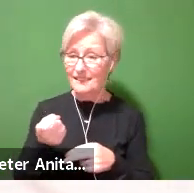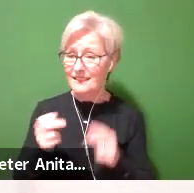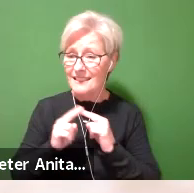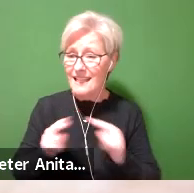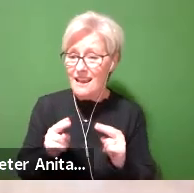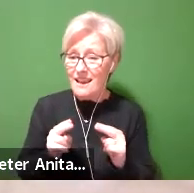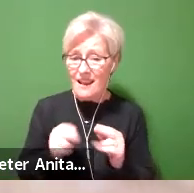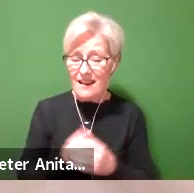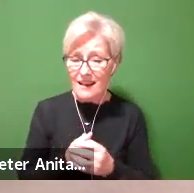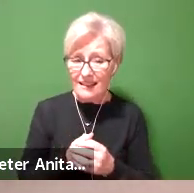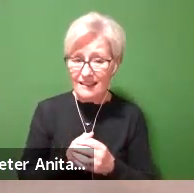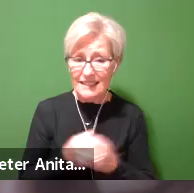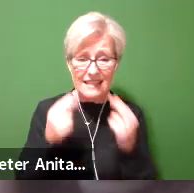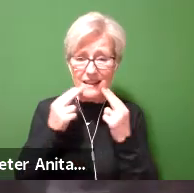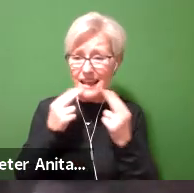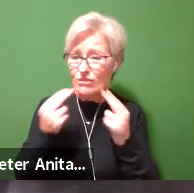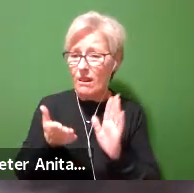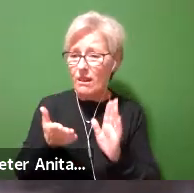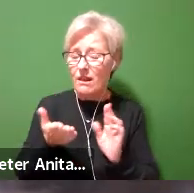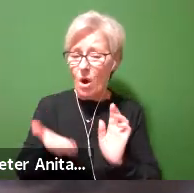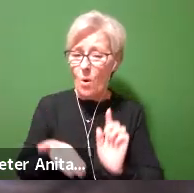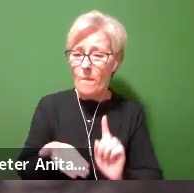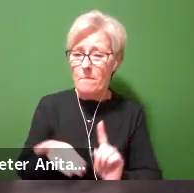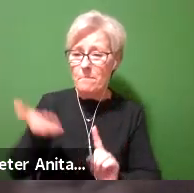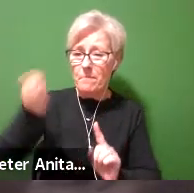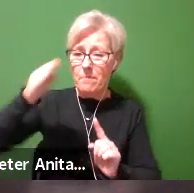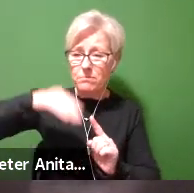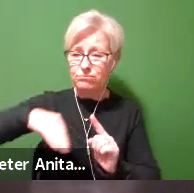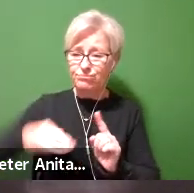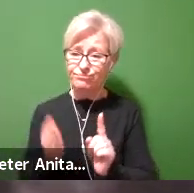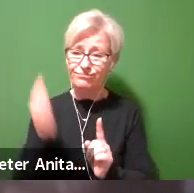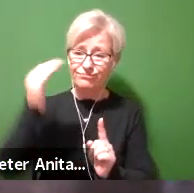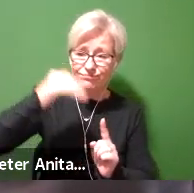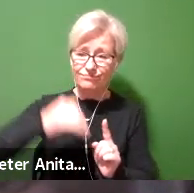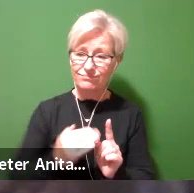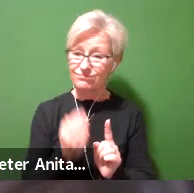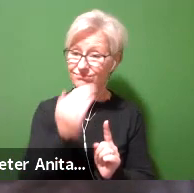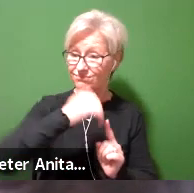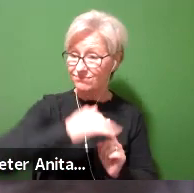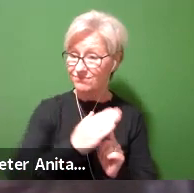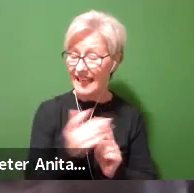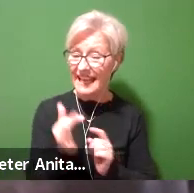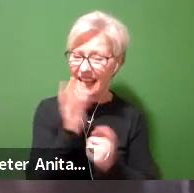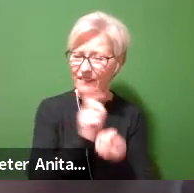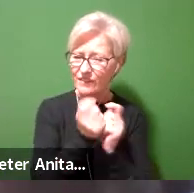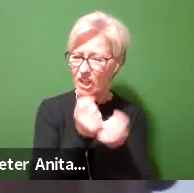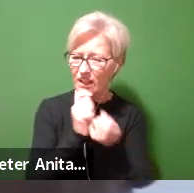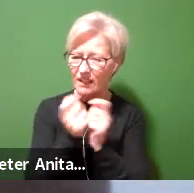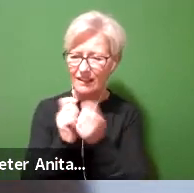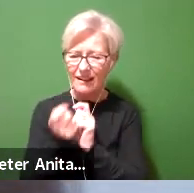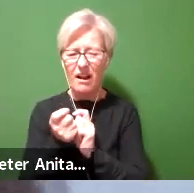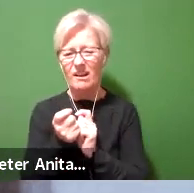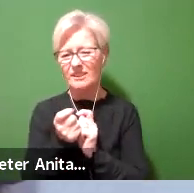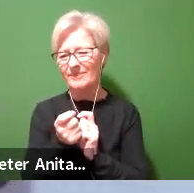Libido naturally goes up and down during one's life course. However, if changes in your sexual health bother you,